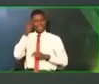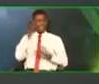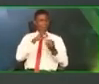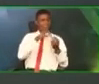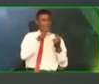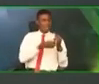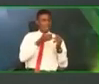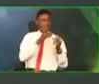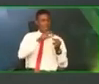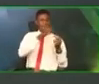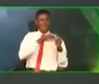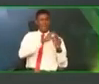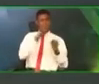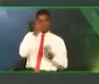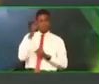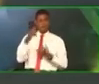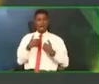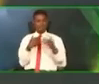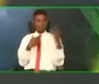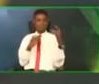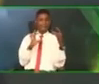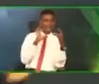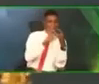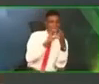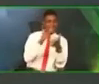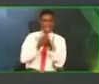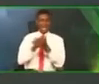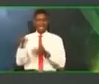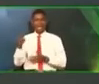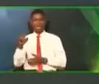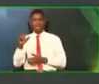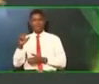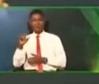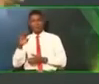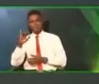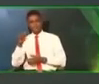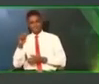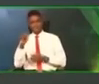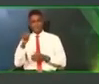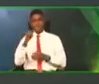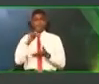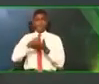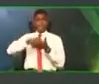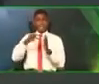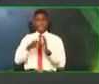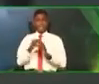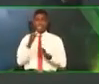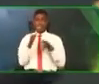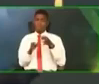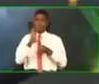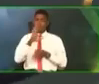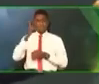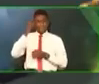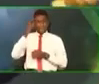now? This is powerful. That means the healthier your mind is, the more it can